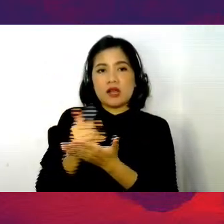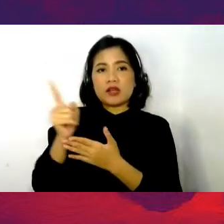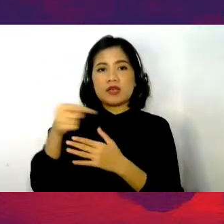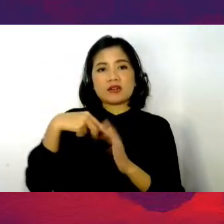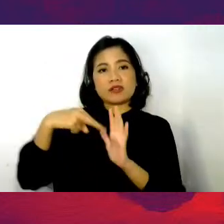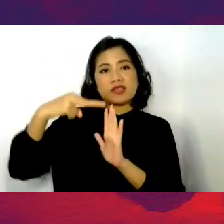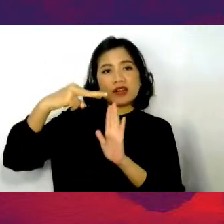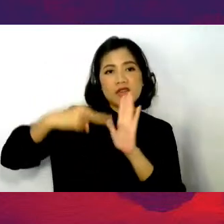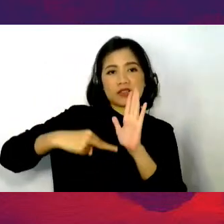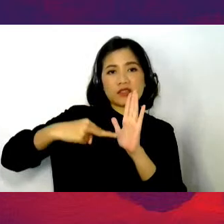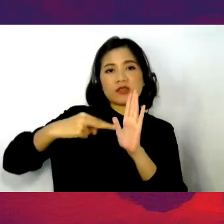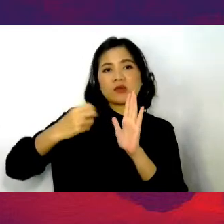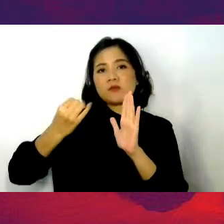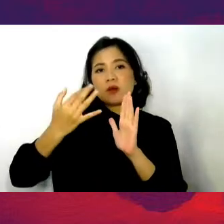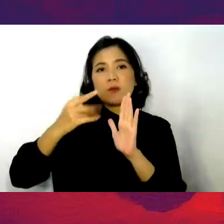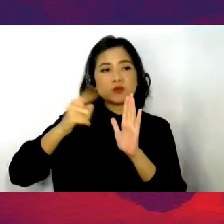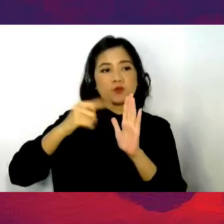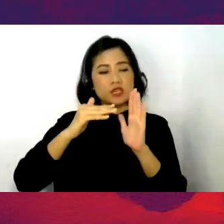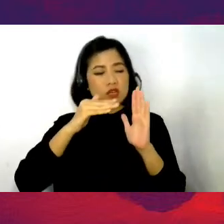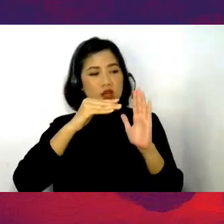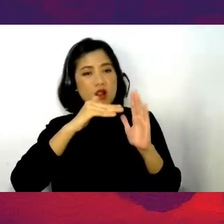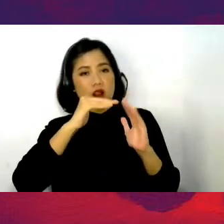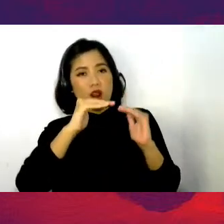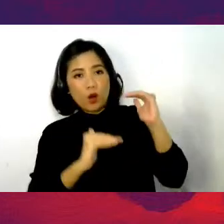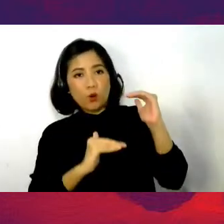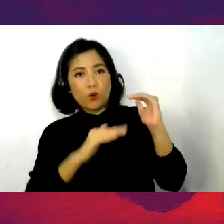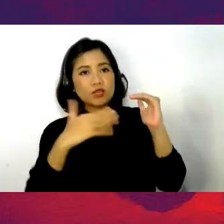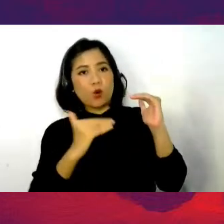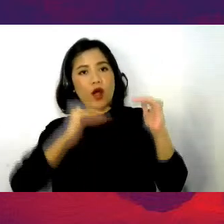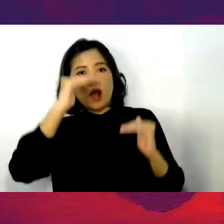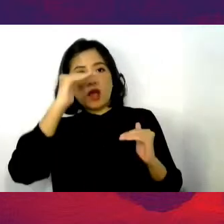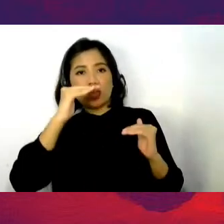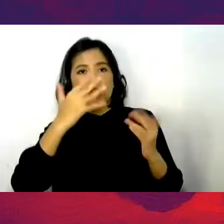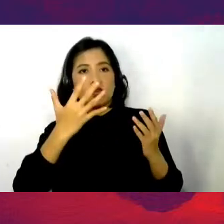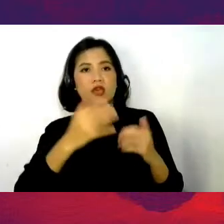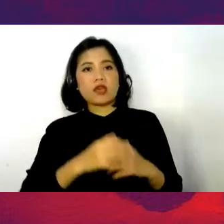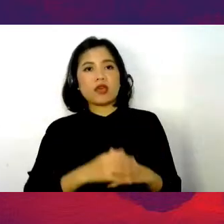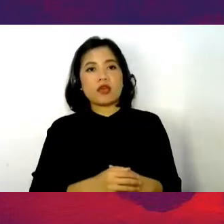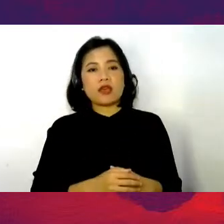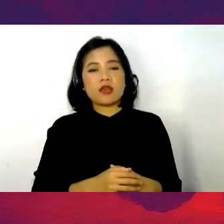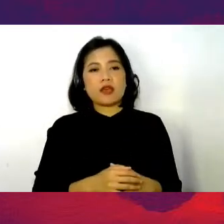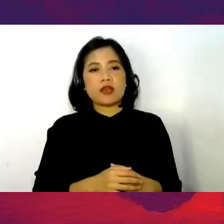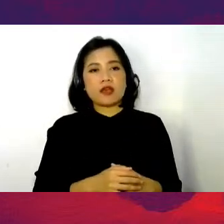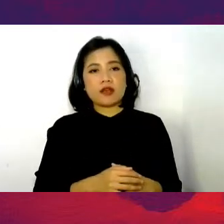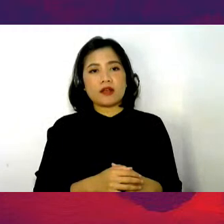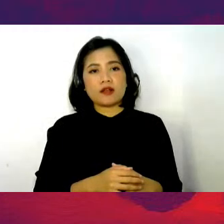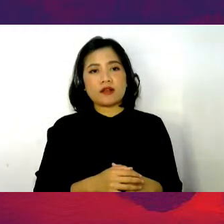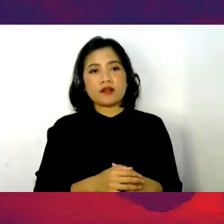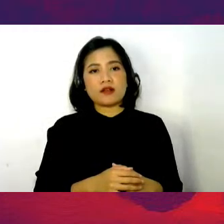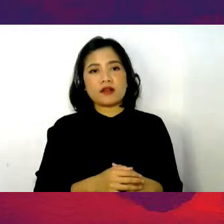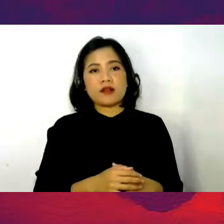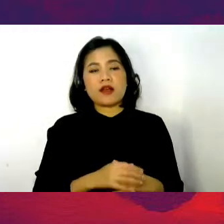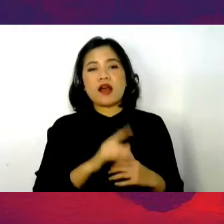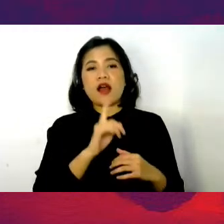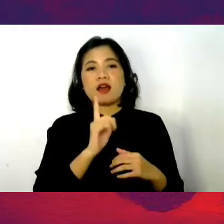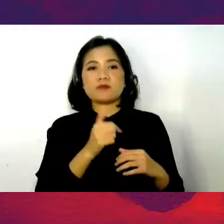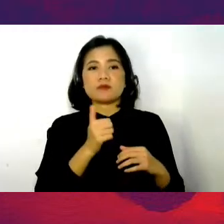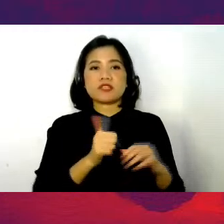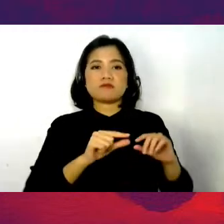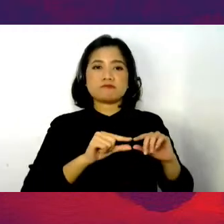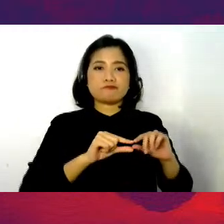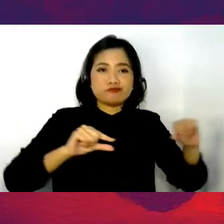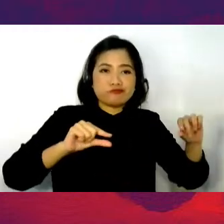world. You are poor if you're multiply deprived enough. The breadth of